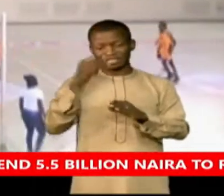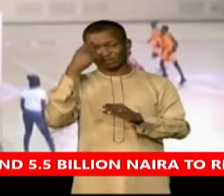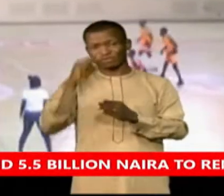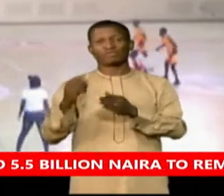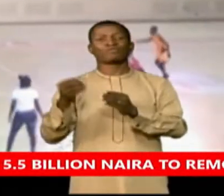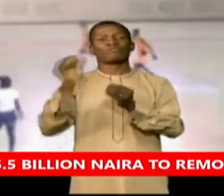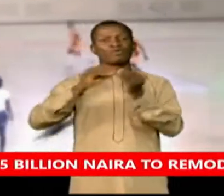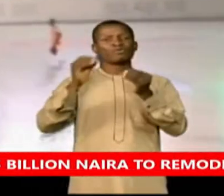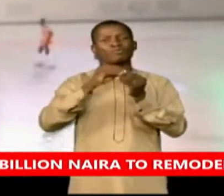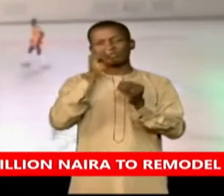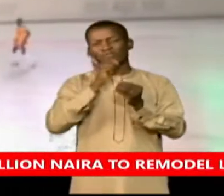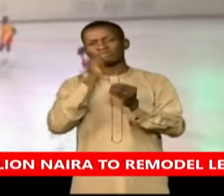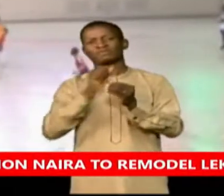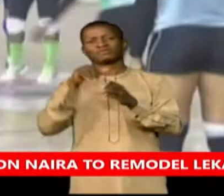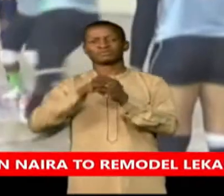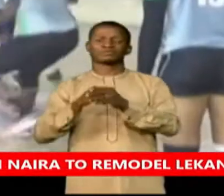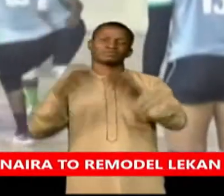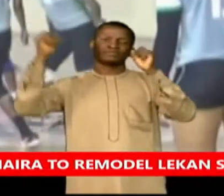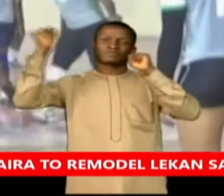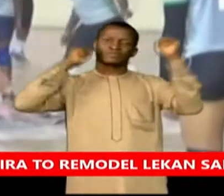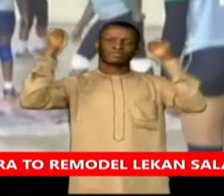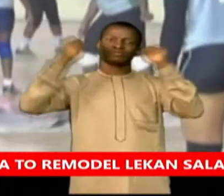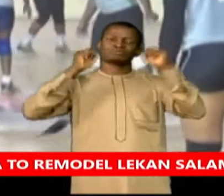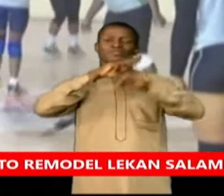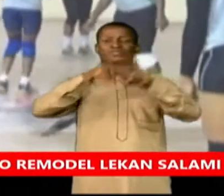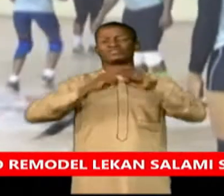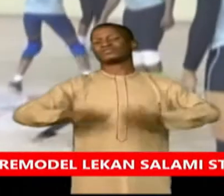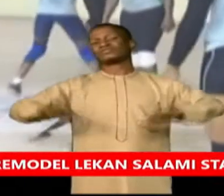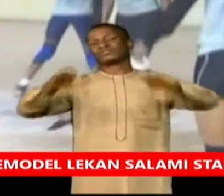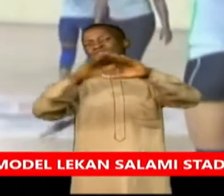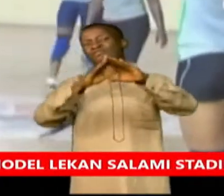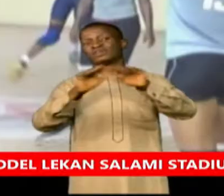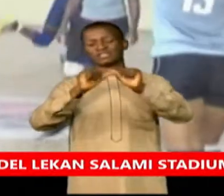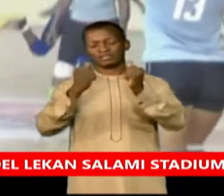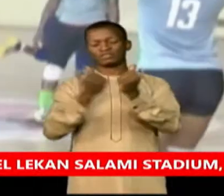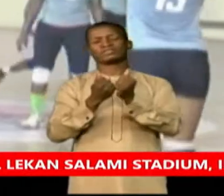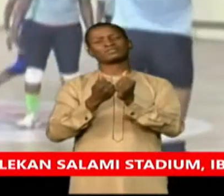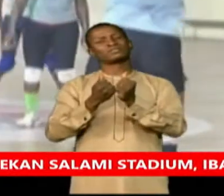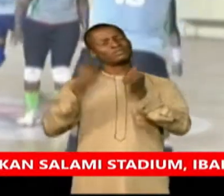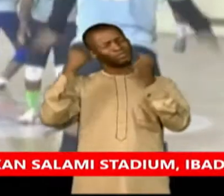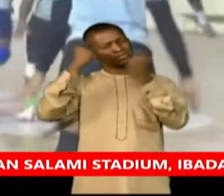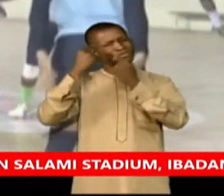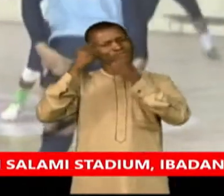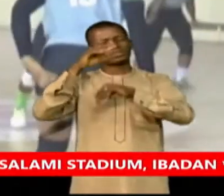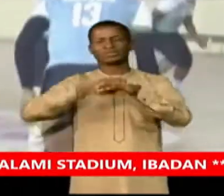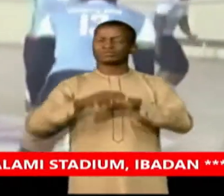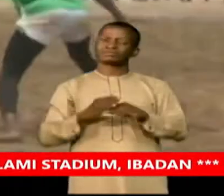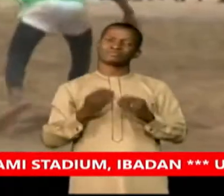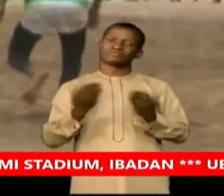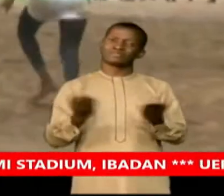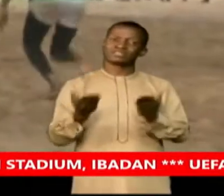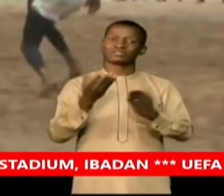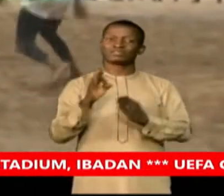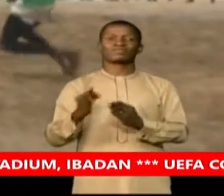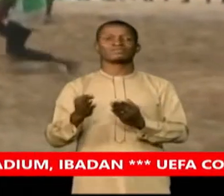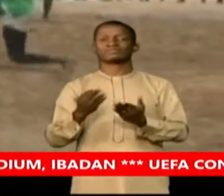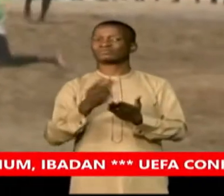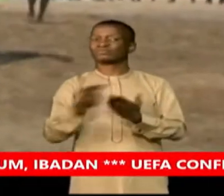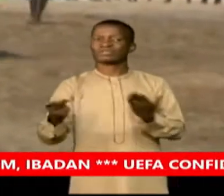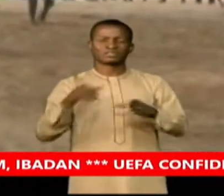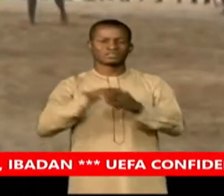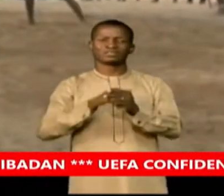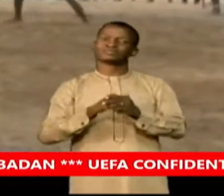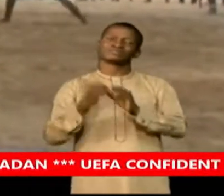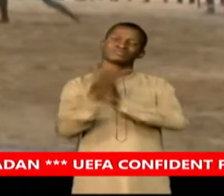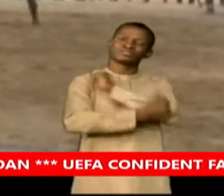corporate investment in sports nationwide. The association expresses concern on the present state of facilities in the country,